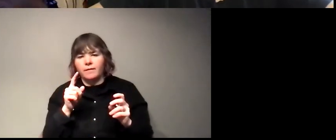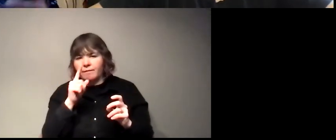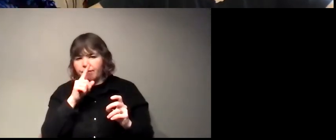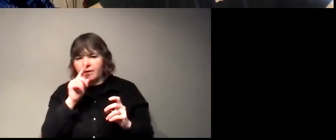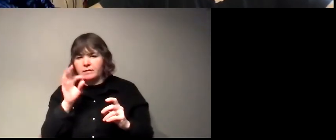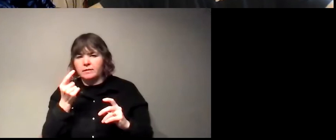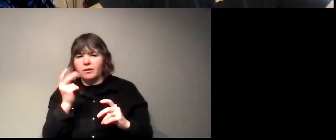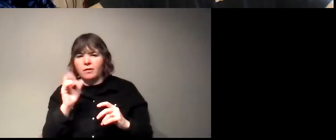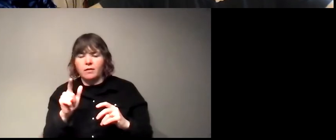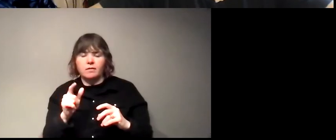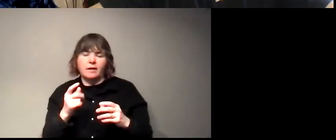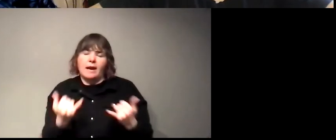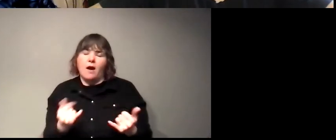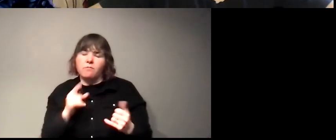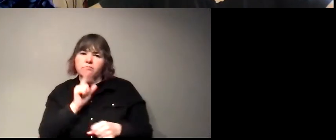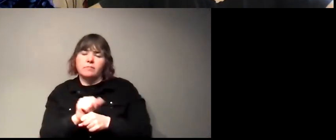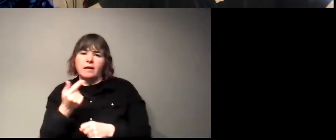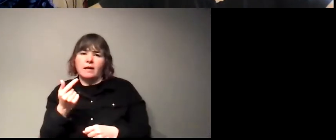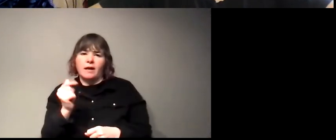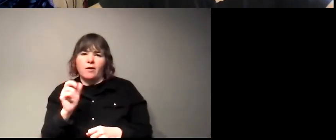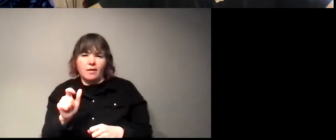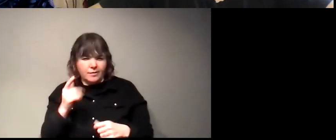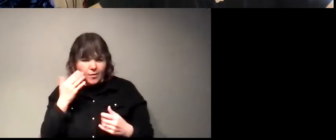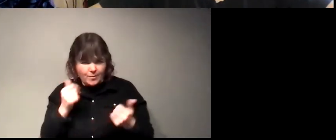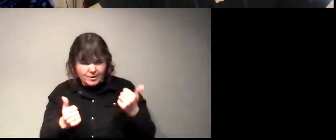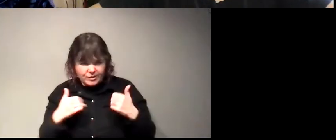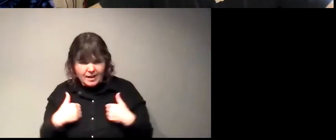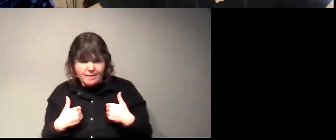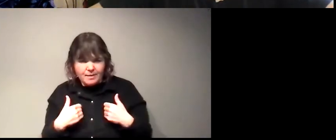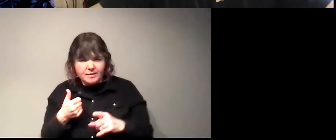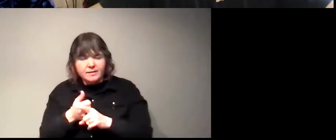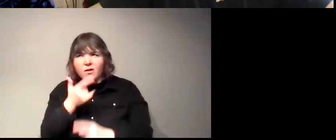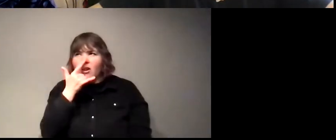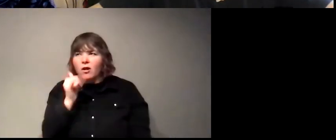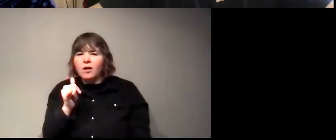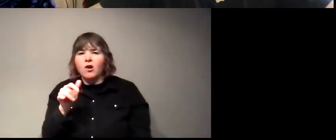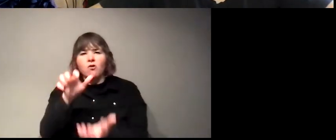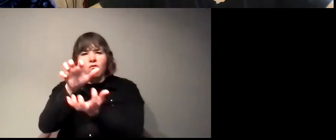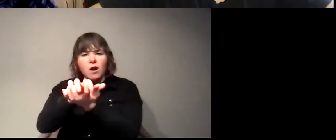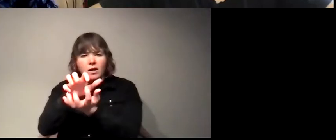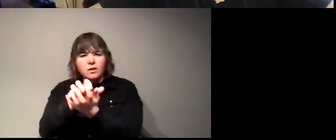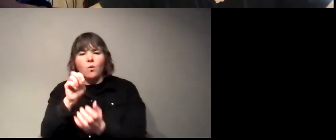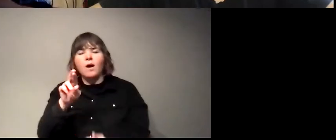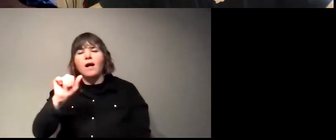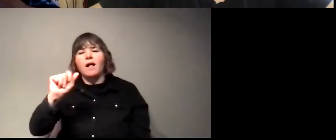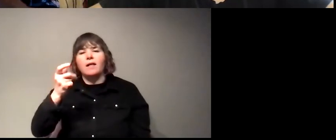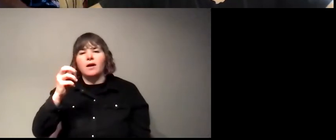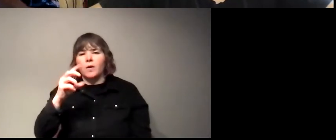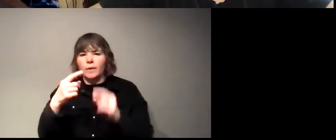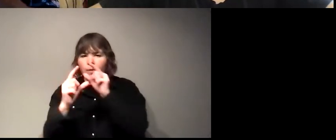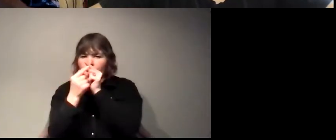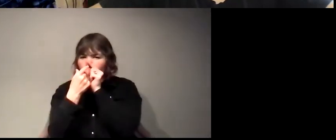now considered a gharial. For those of you guys who don't know what animal that is, it looks like a crocodile or an alligator with a very